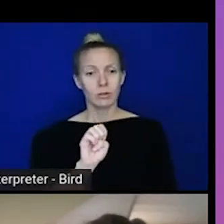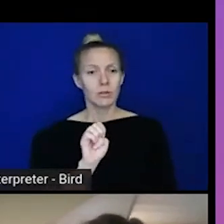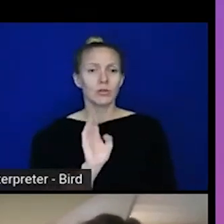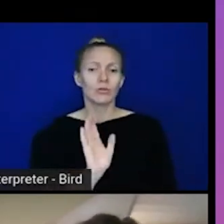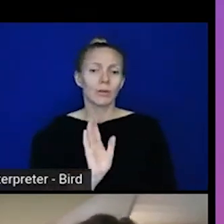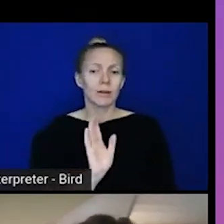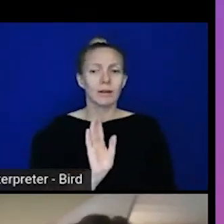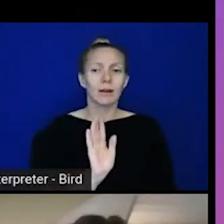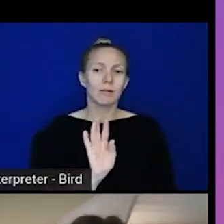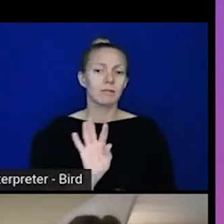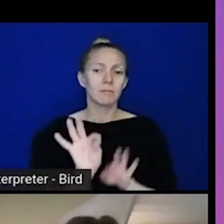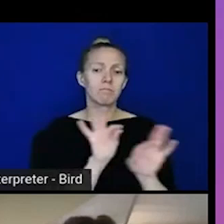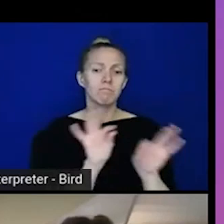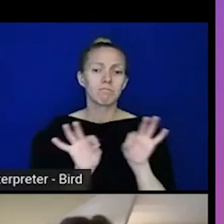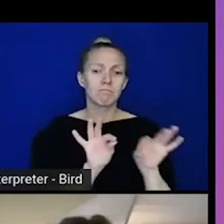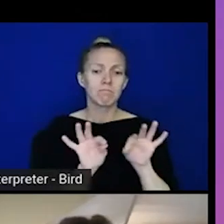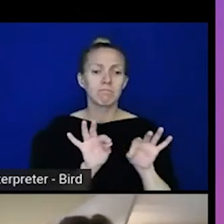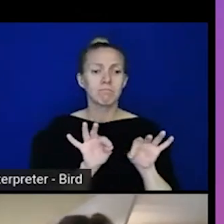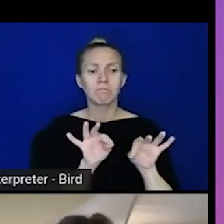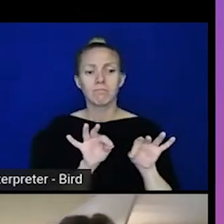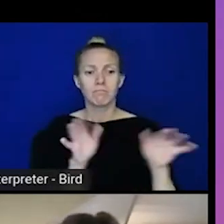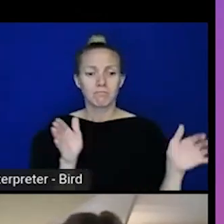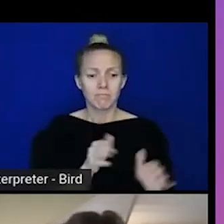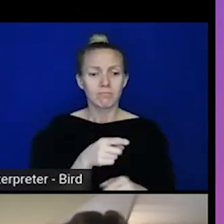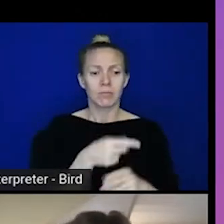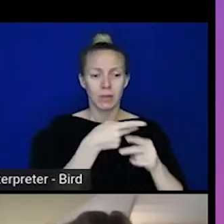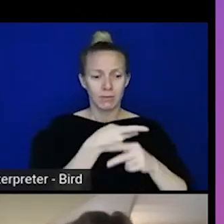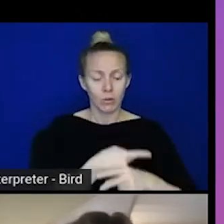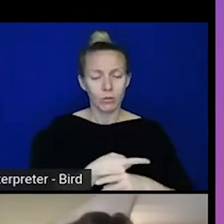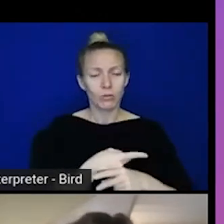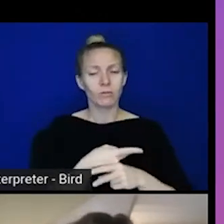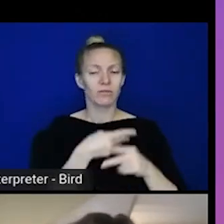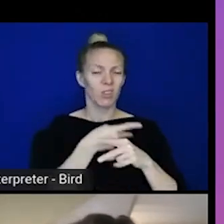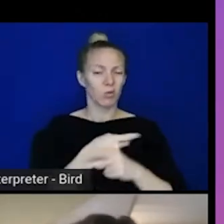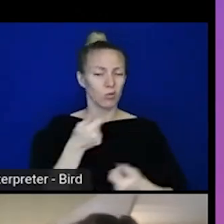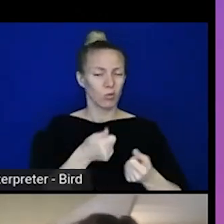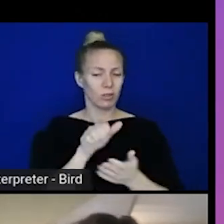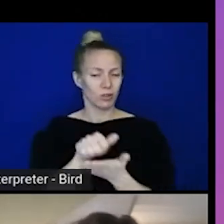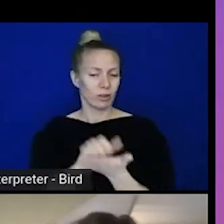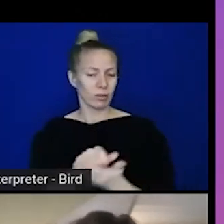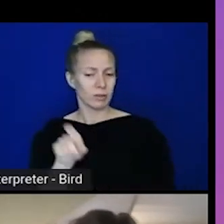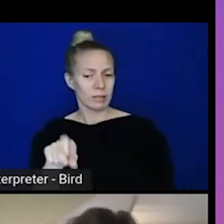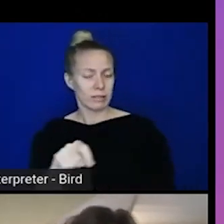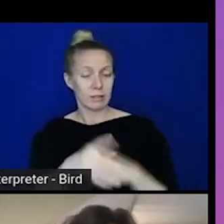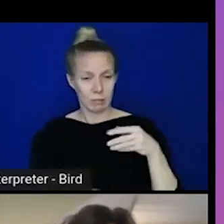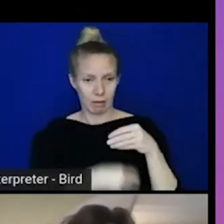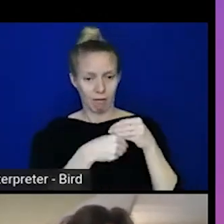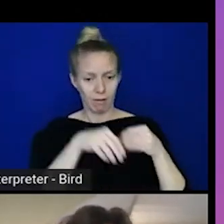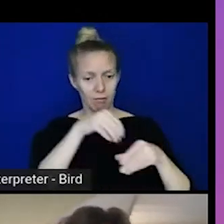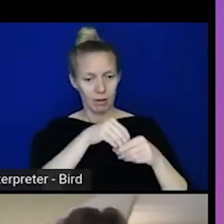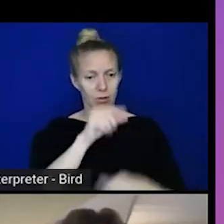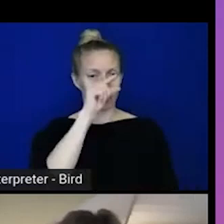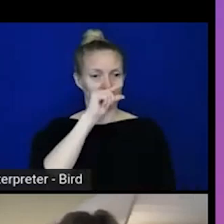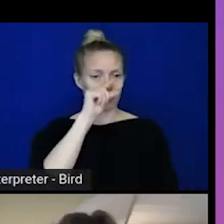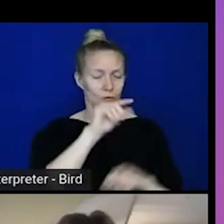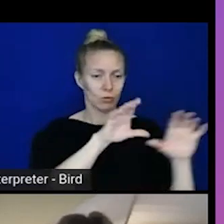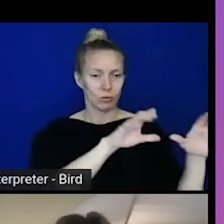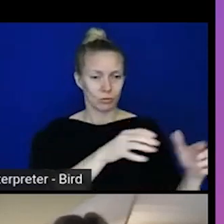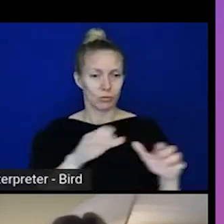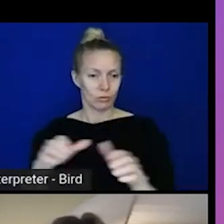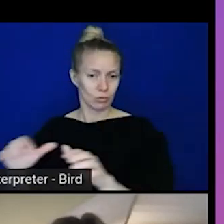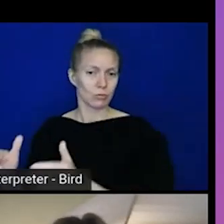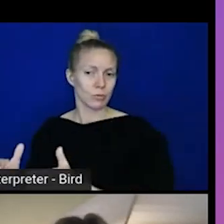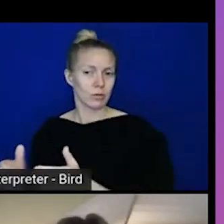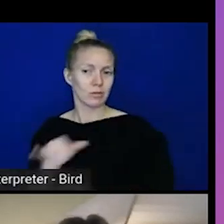the configuration and identify which accounts needed to be added to these Google groups. And so that was the